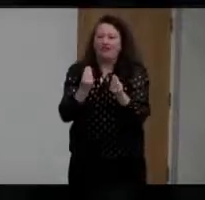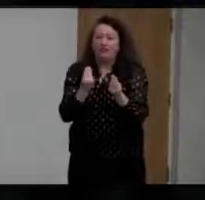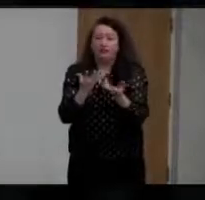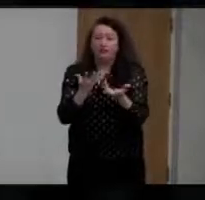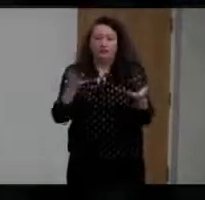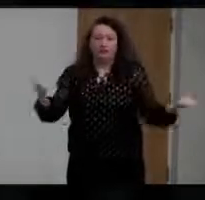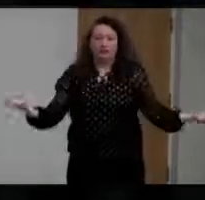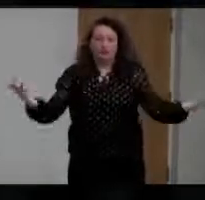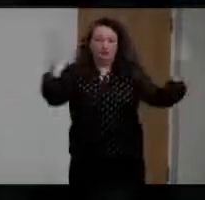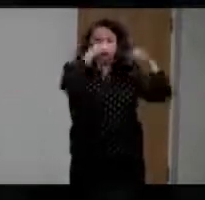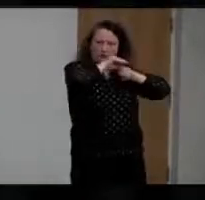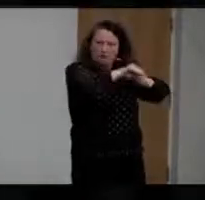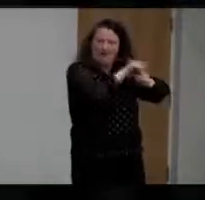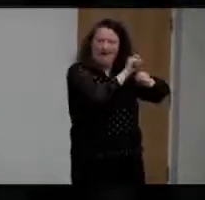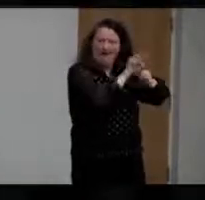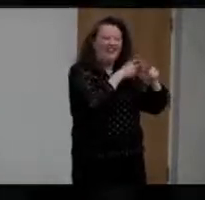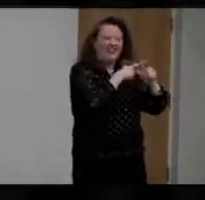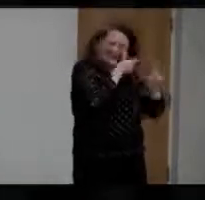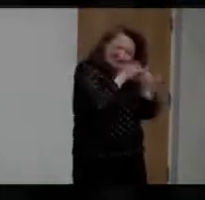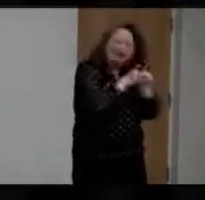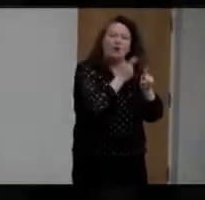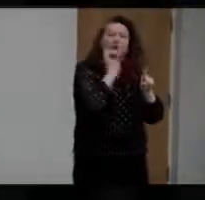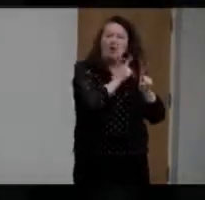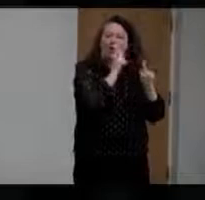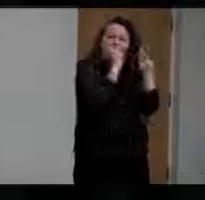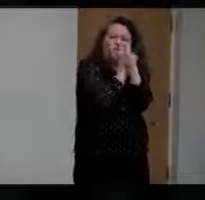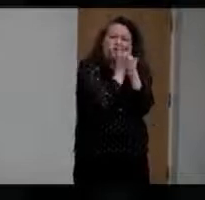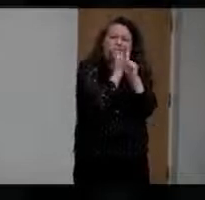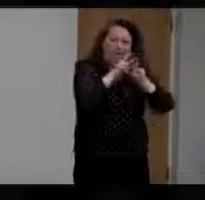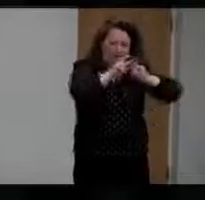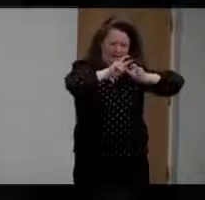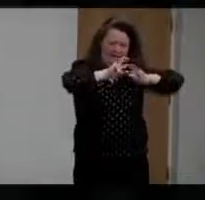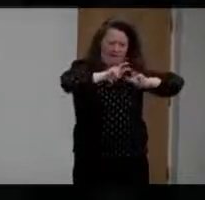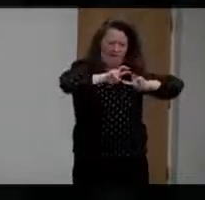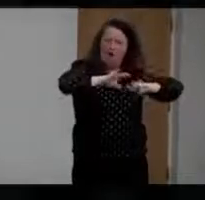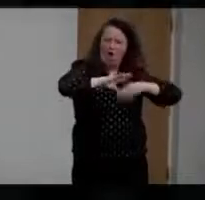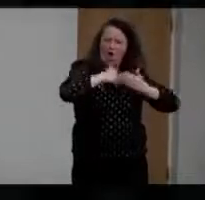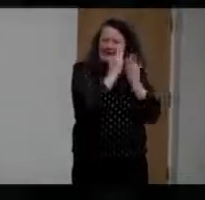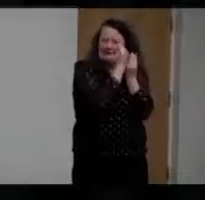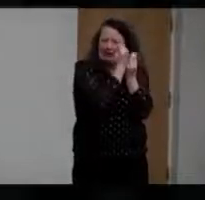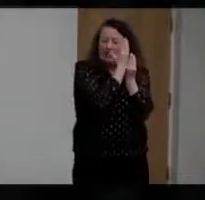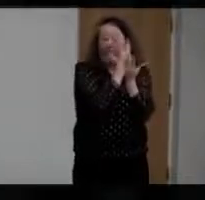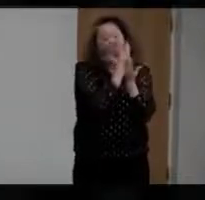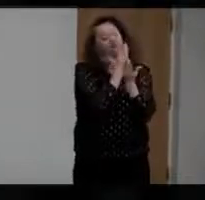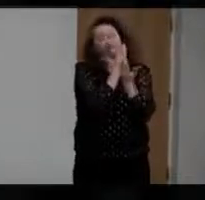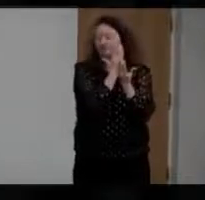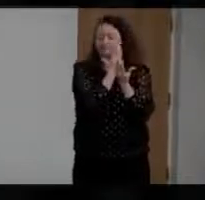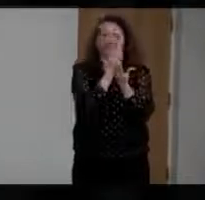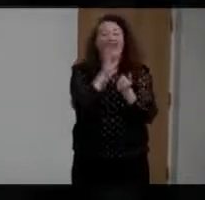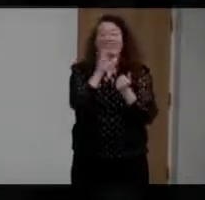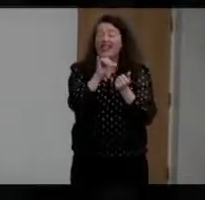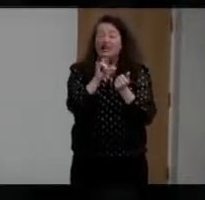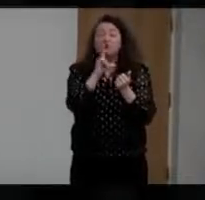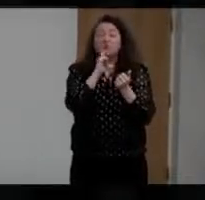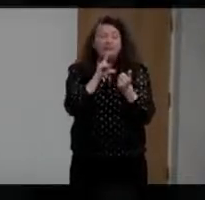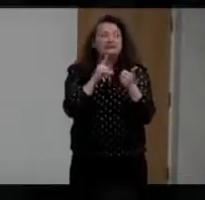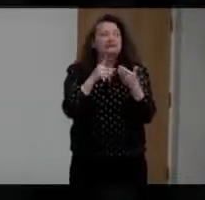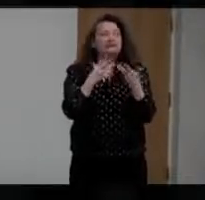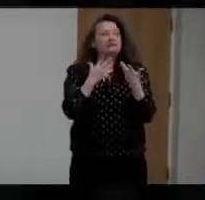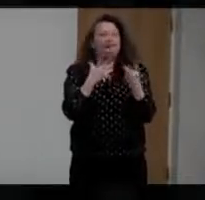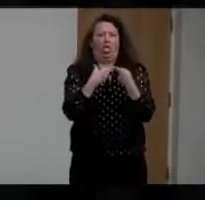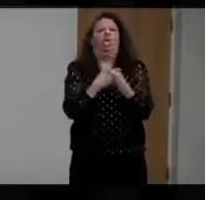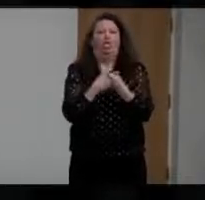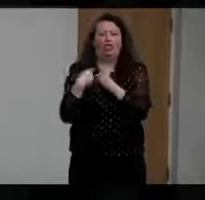And that's fundamentally against the culture of research going back 50, 60 years in healthcare. So you